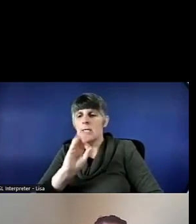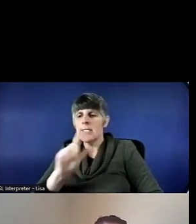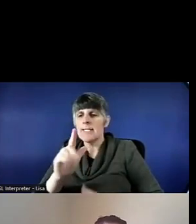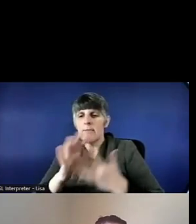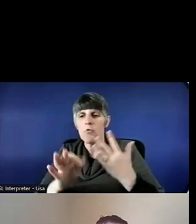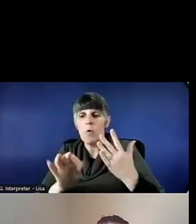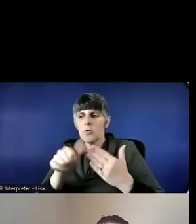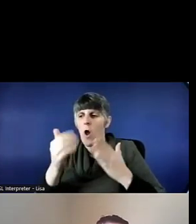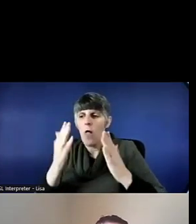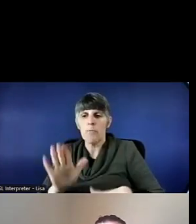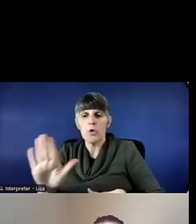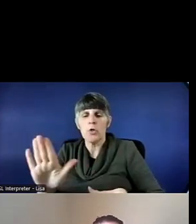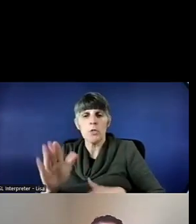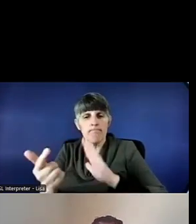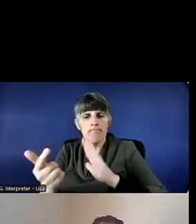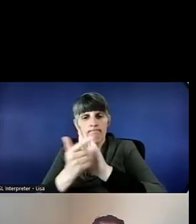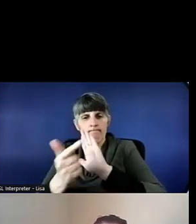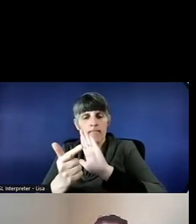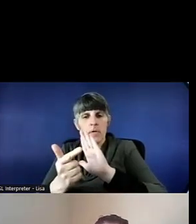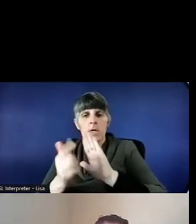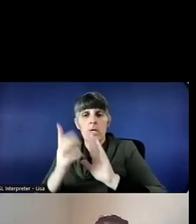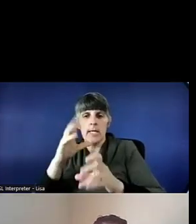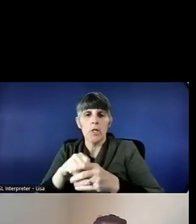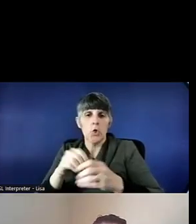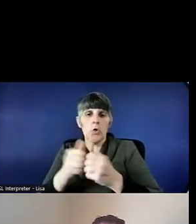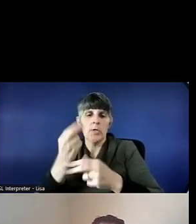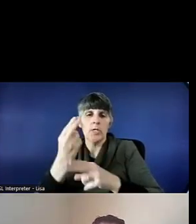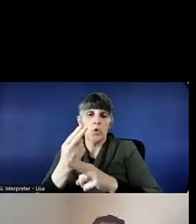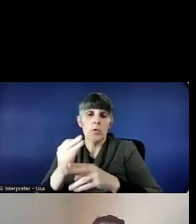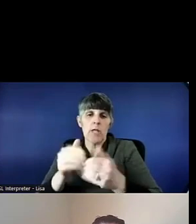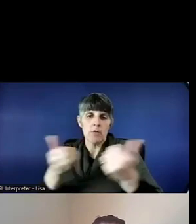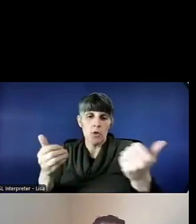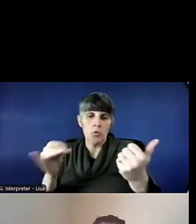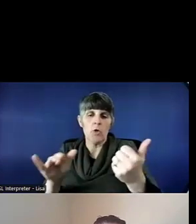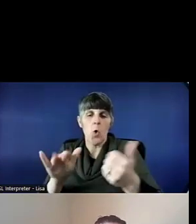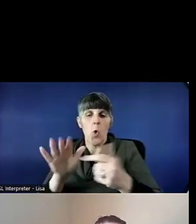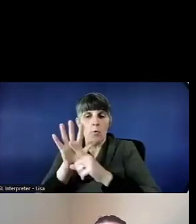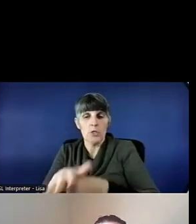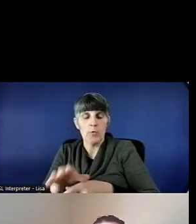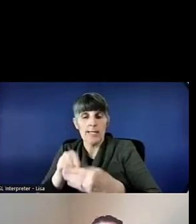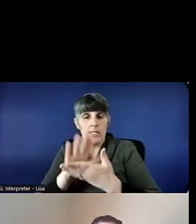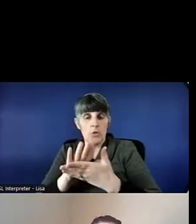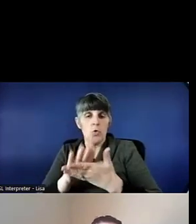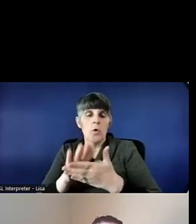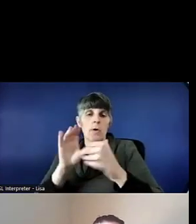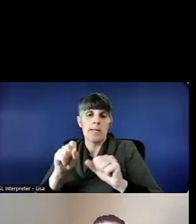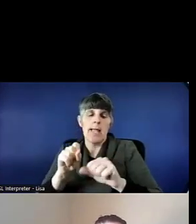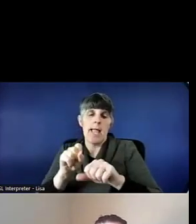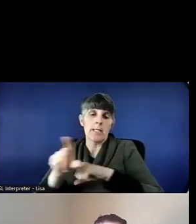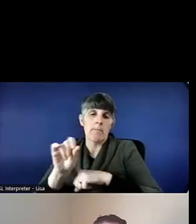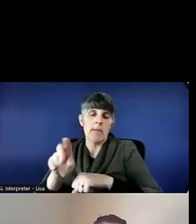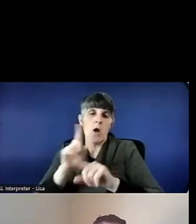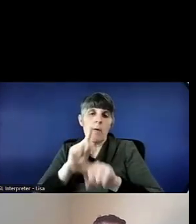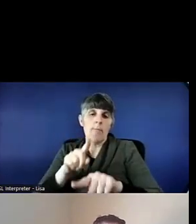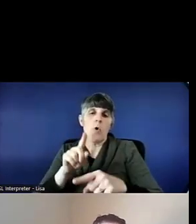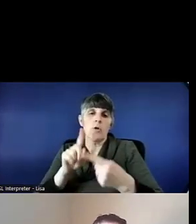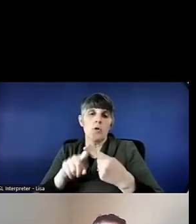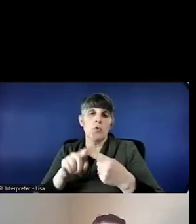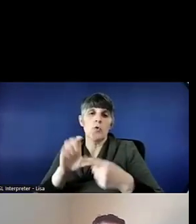someone else have been violated, including with the use of seclusion or restraint in schools, you can submit a report at